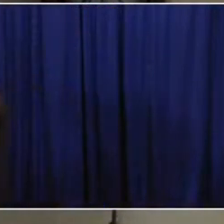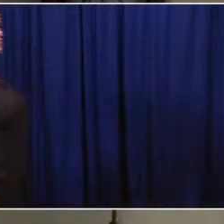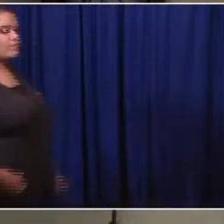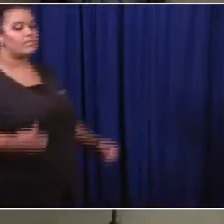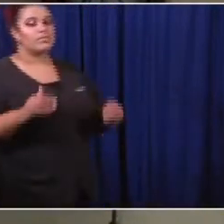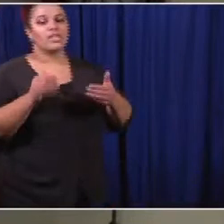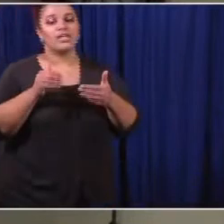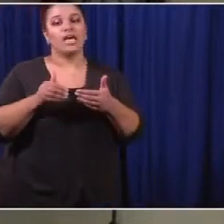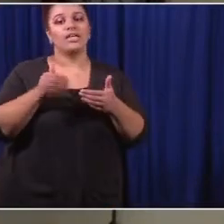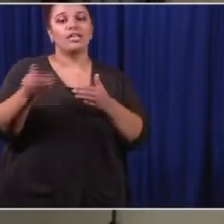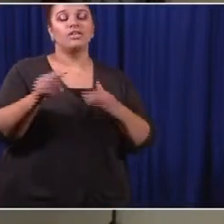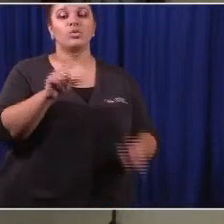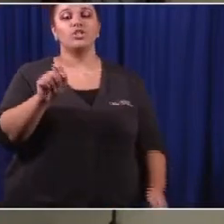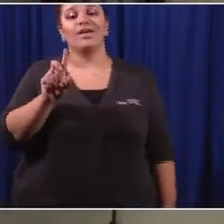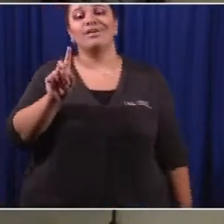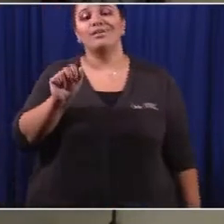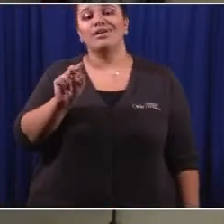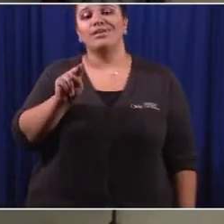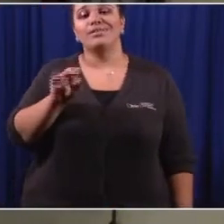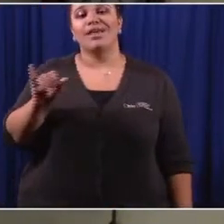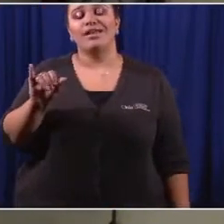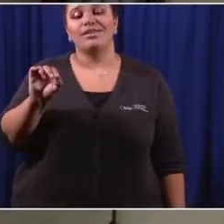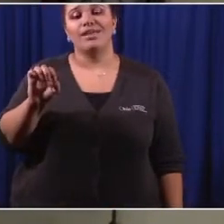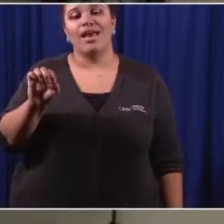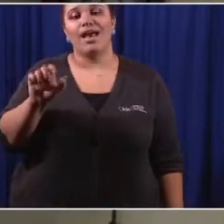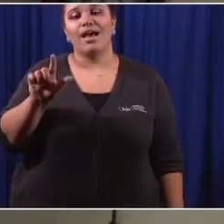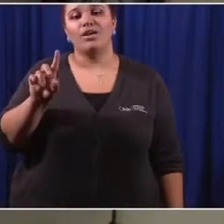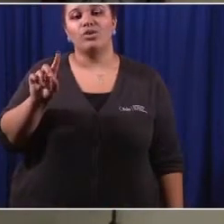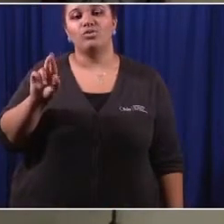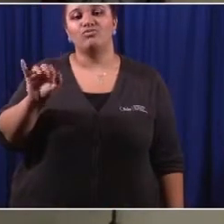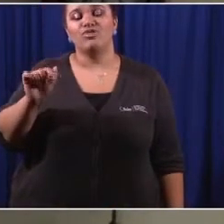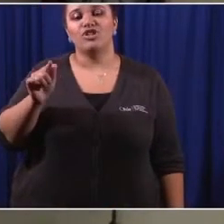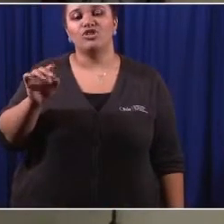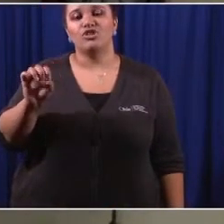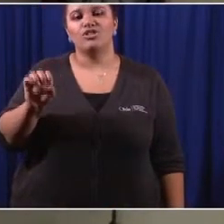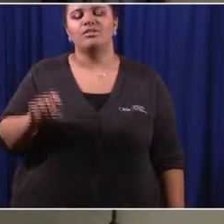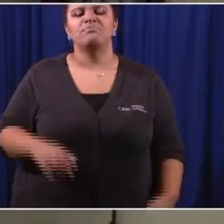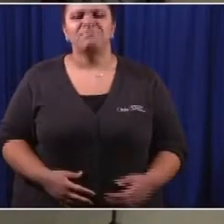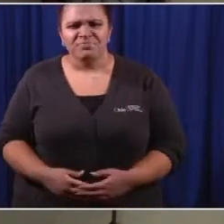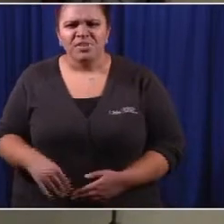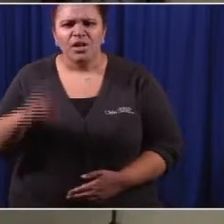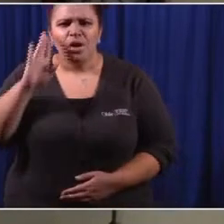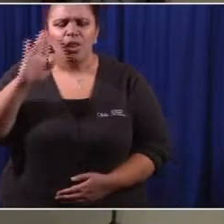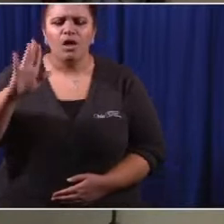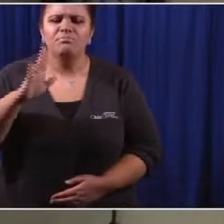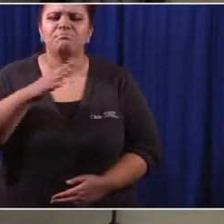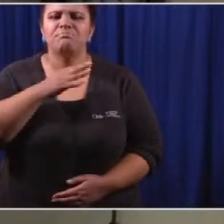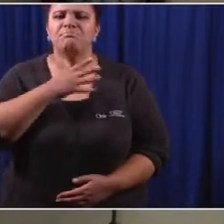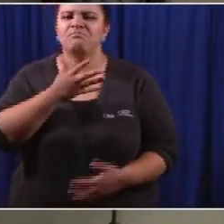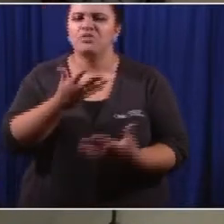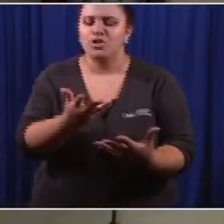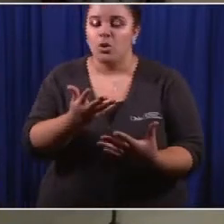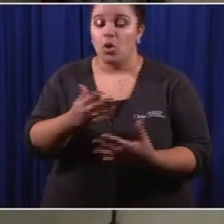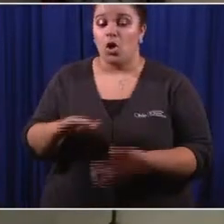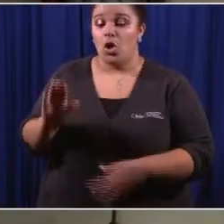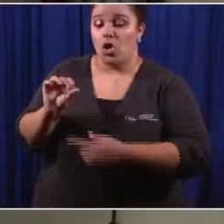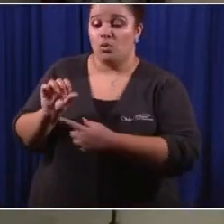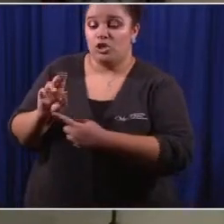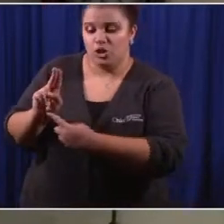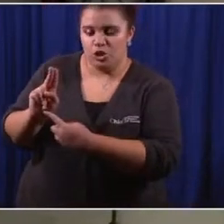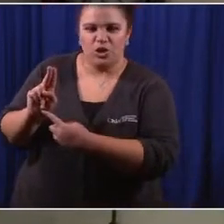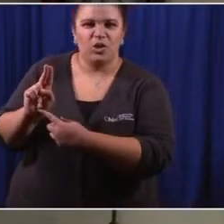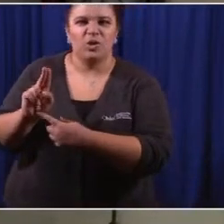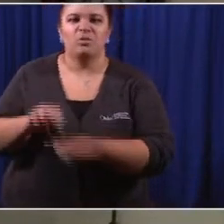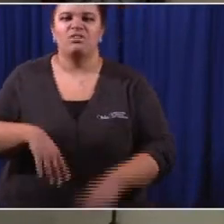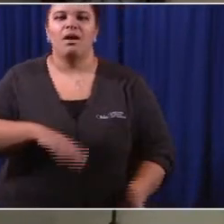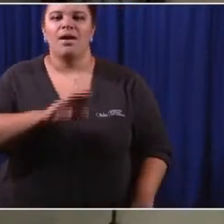Hello, Governor. So my question is, what are your thoughts on the prospect of Ohio State suing the Big Ten over the